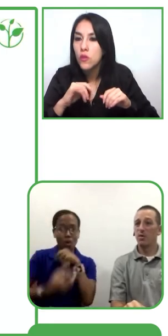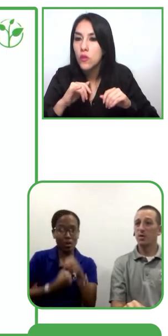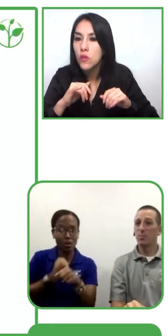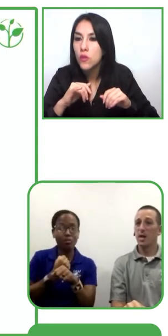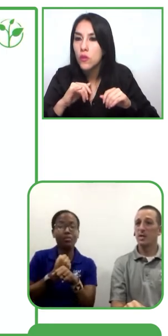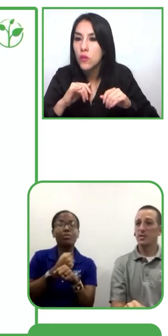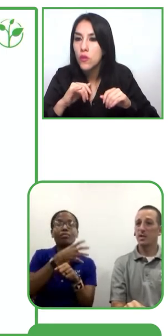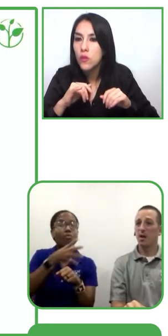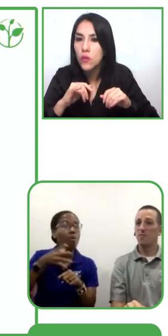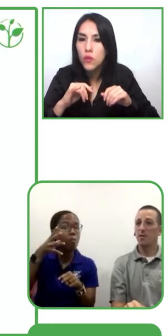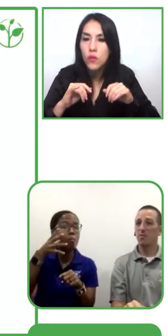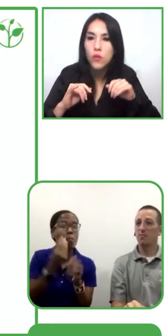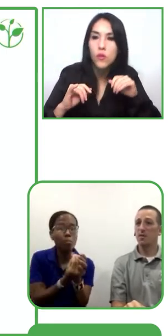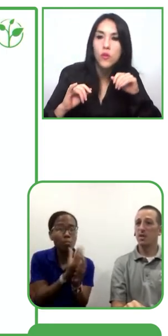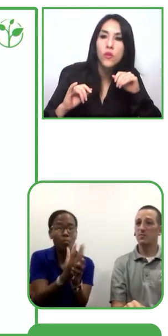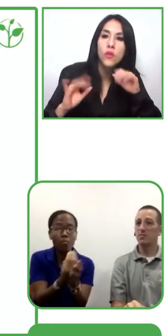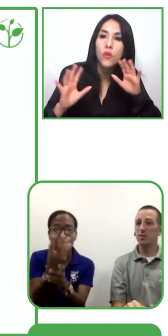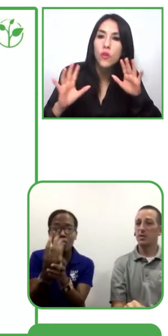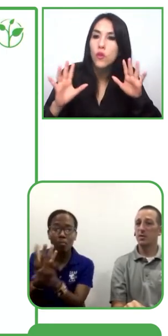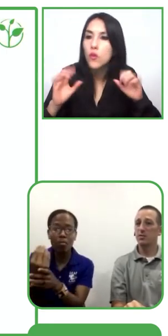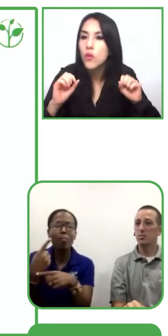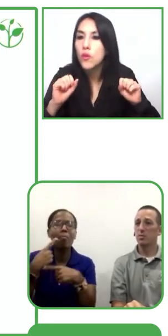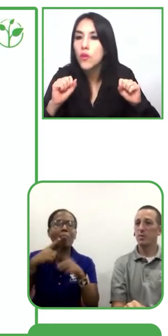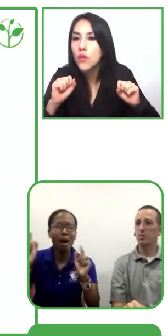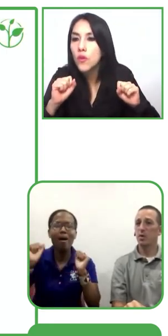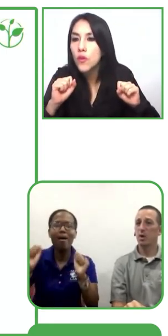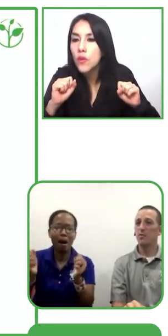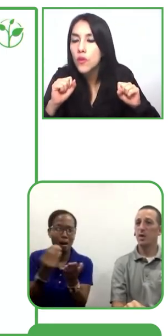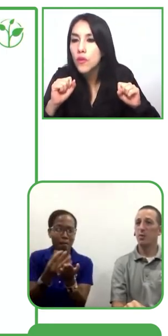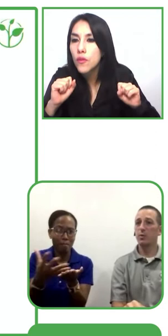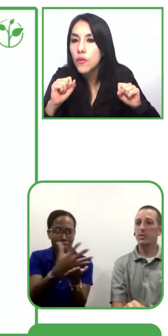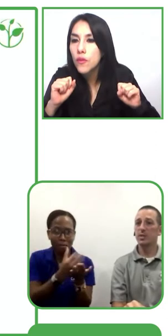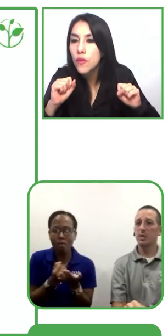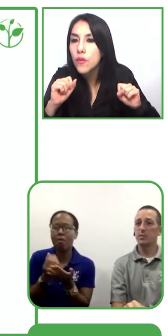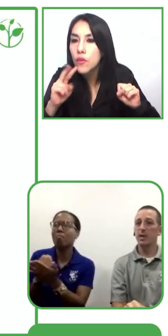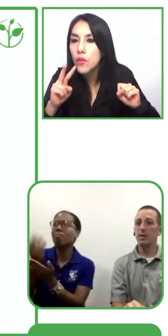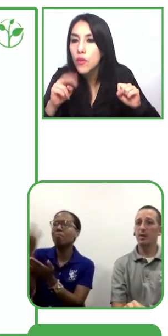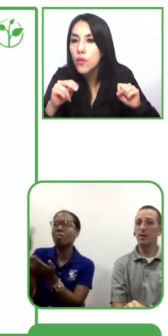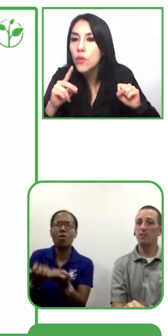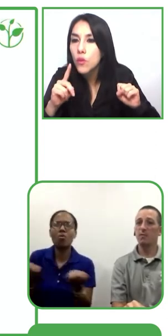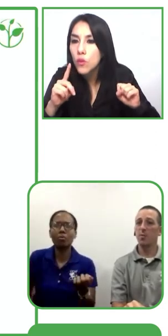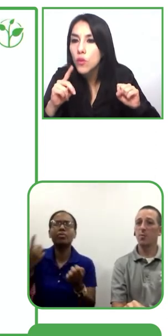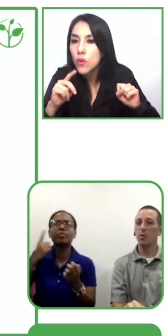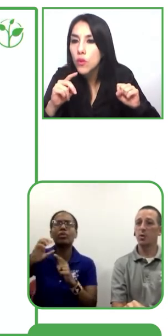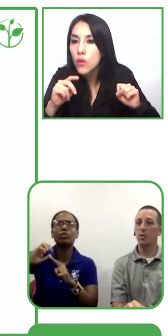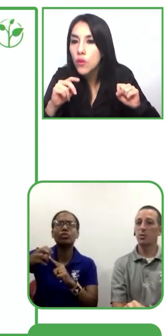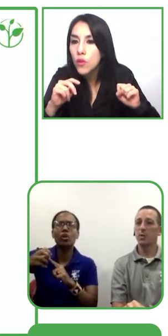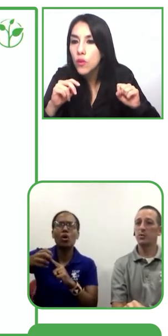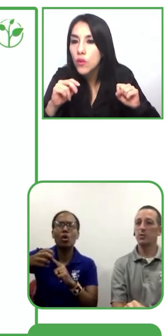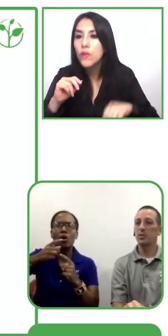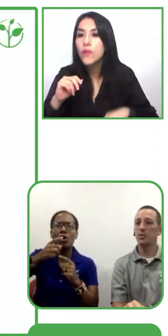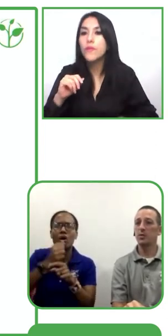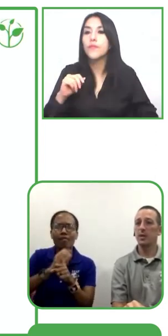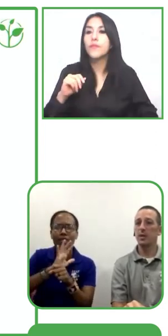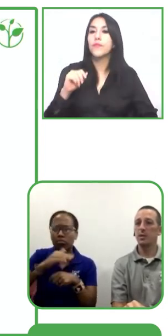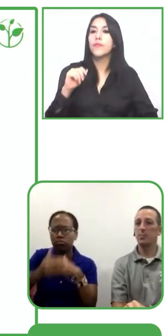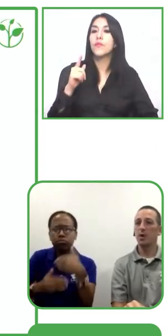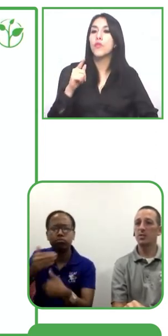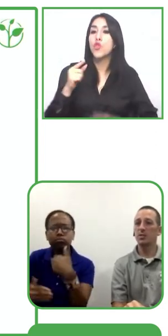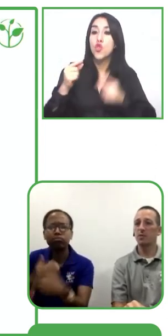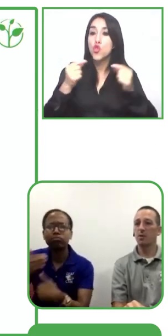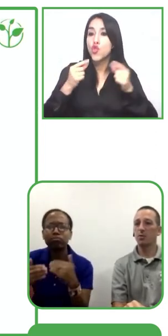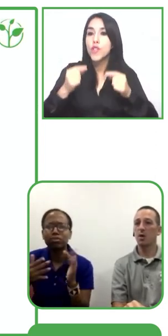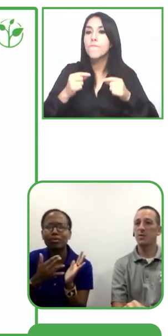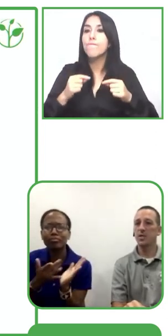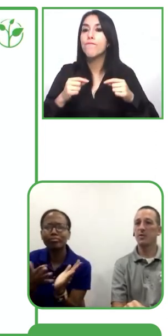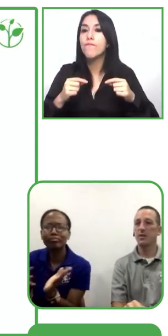We have also piloted a coffee farm. For the last 4 years, we've been growing coffee, and we recently expanded our coffee farm and procured equipment to continue expanding the